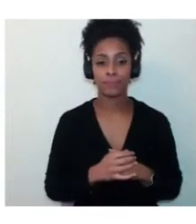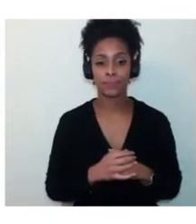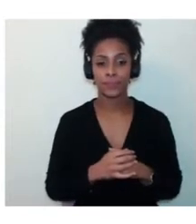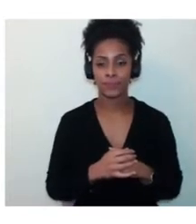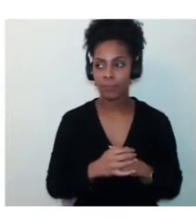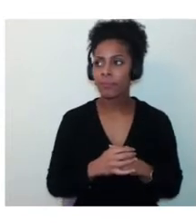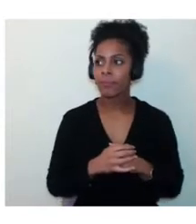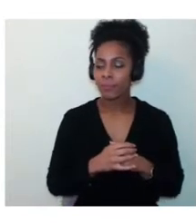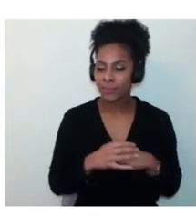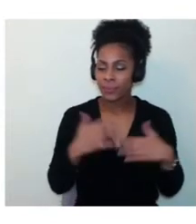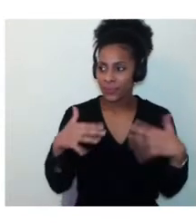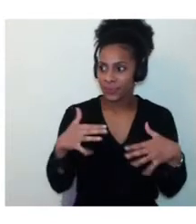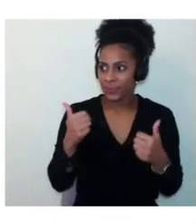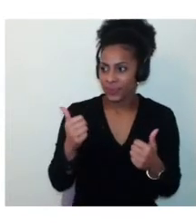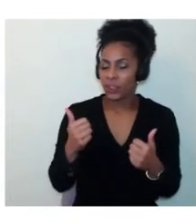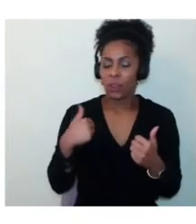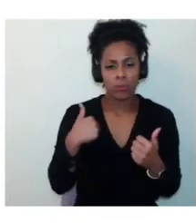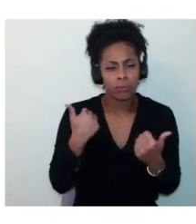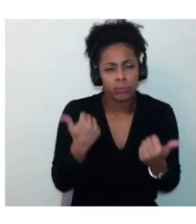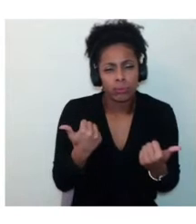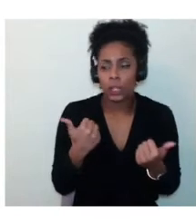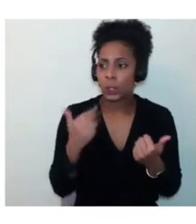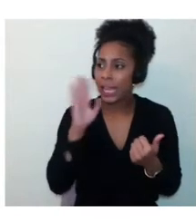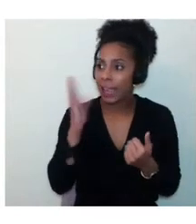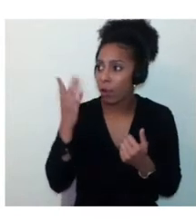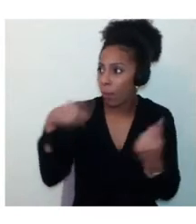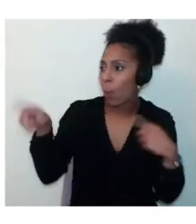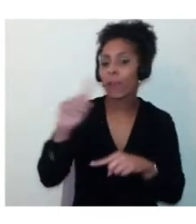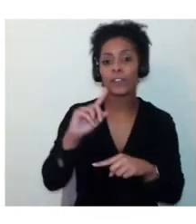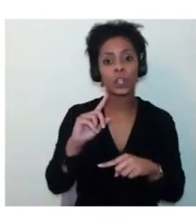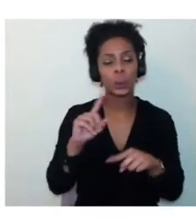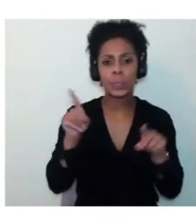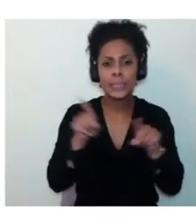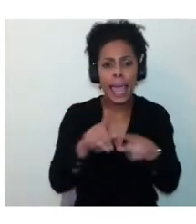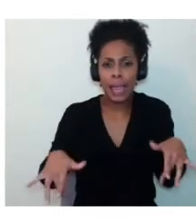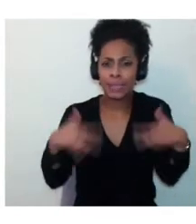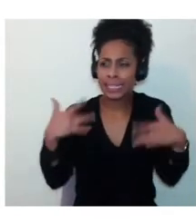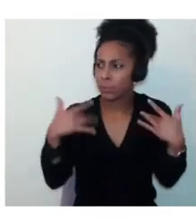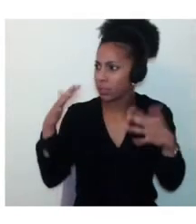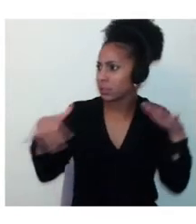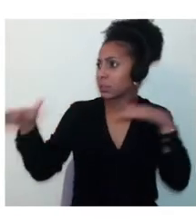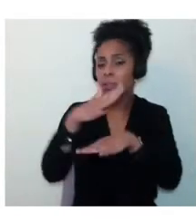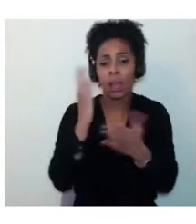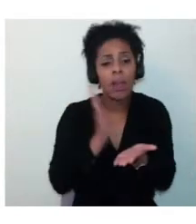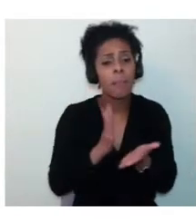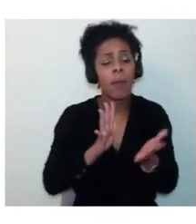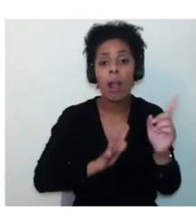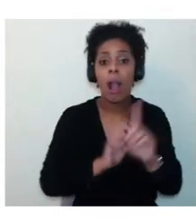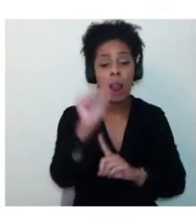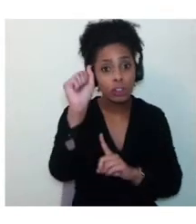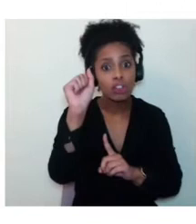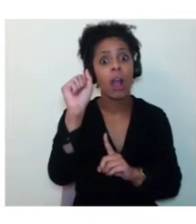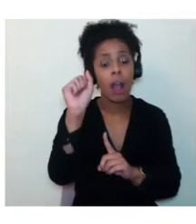great to hear from all of you, the same kind of sentiments coming through, that, culture is just one of those absolute cornerstones. You get that right